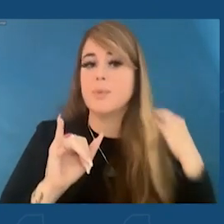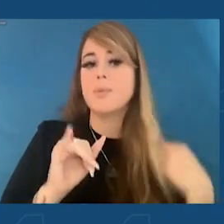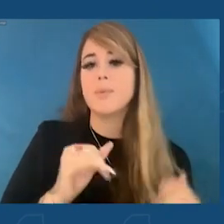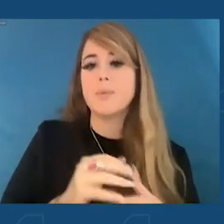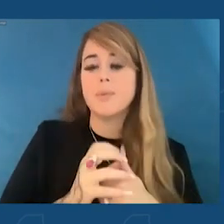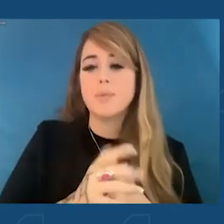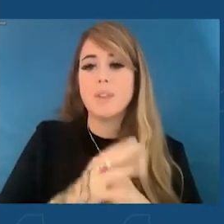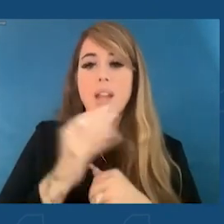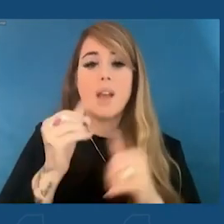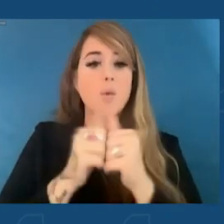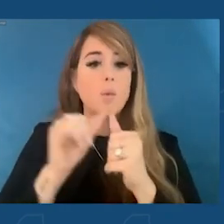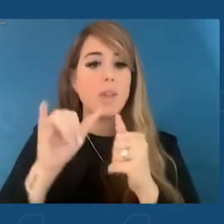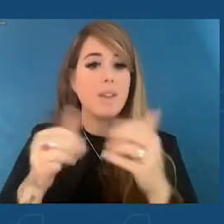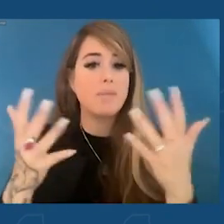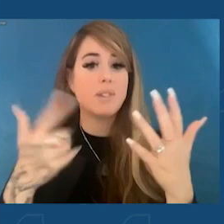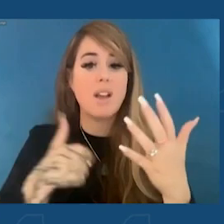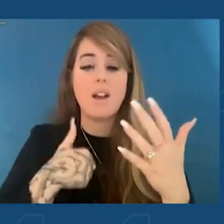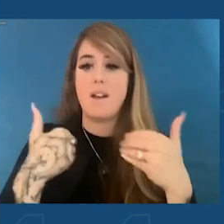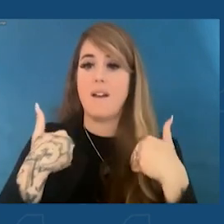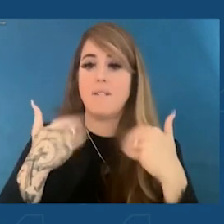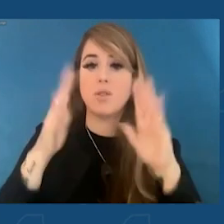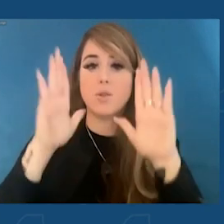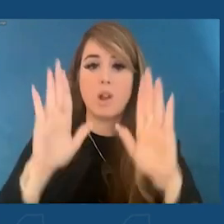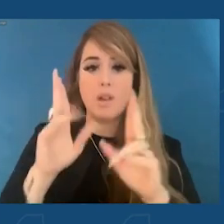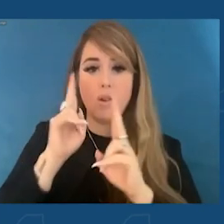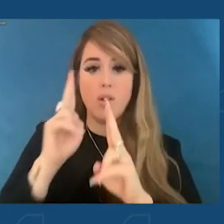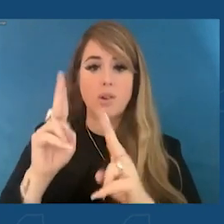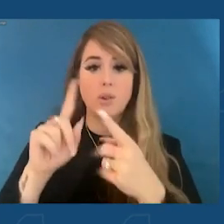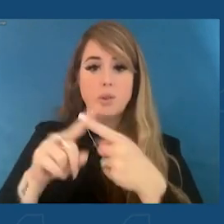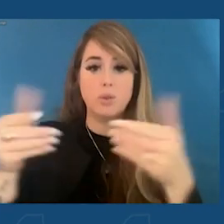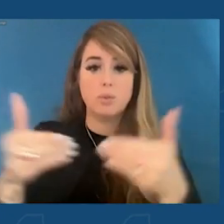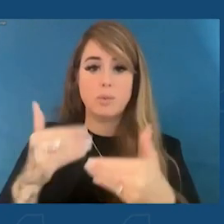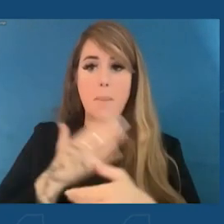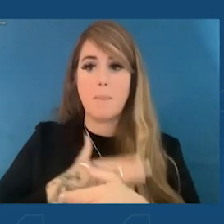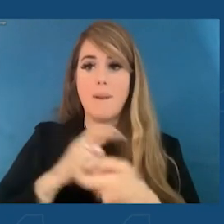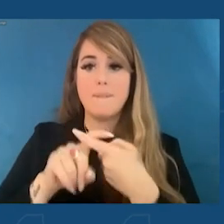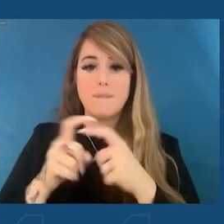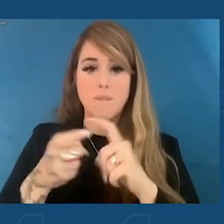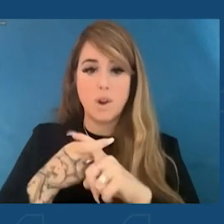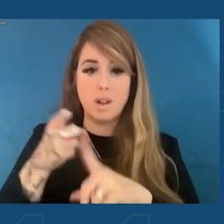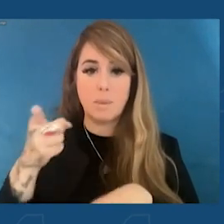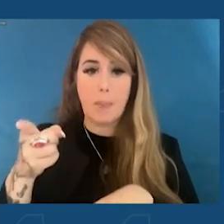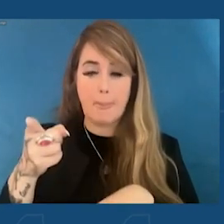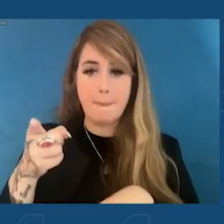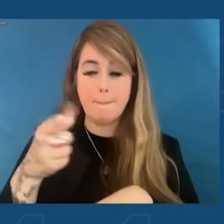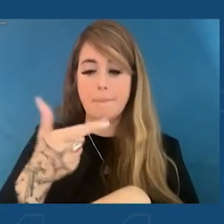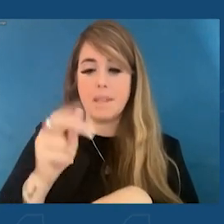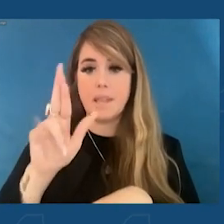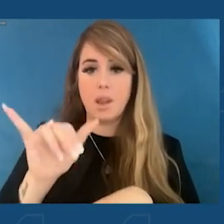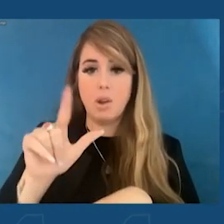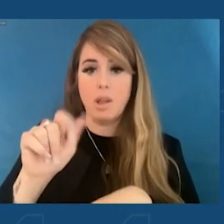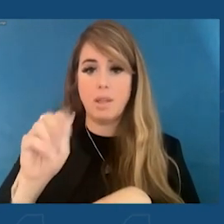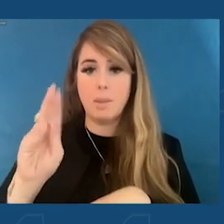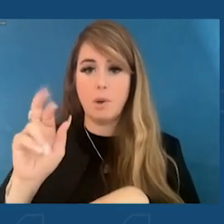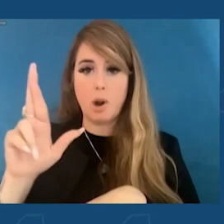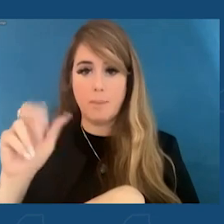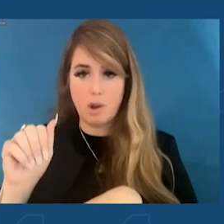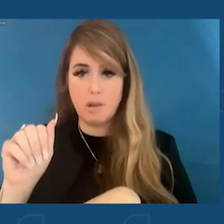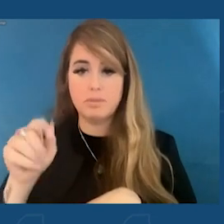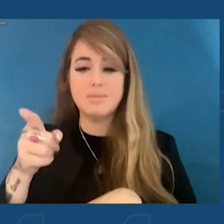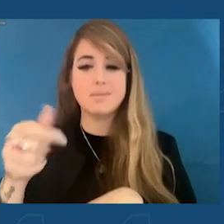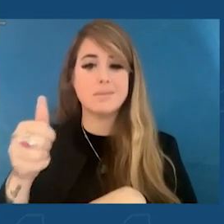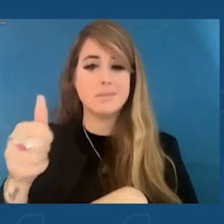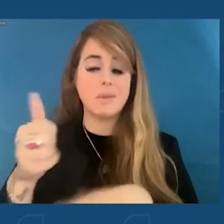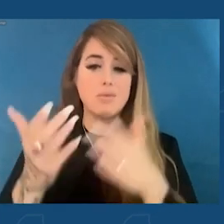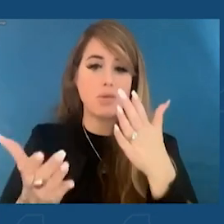And with that, I have the great honor of introducing my friend. You know, Gary LaBarbera is